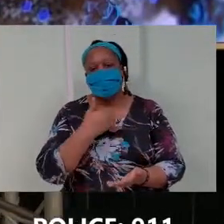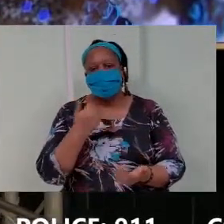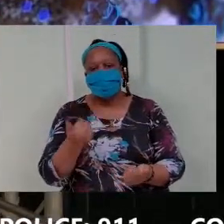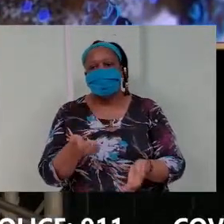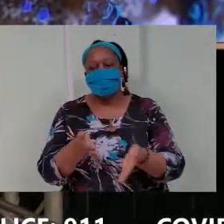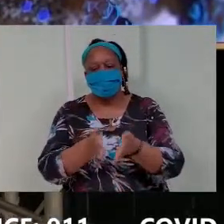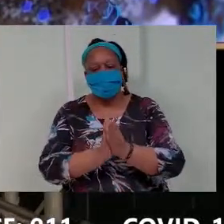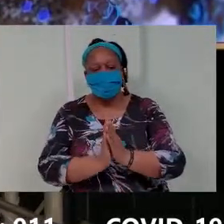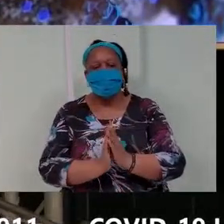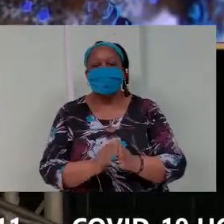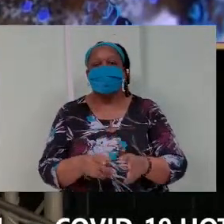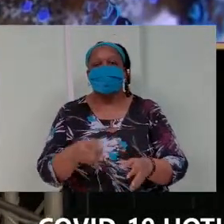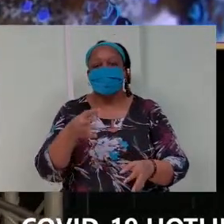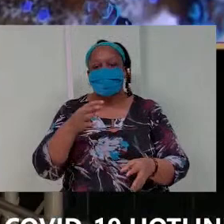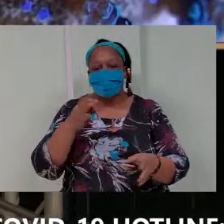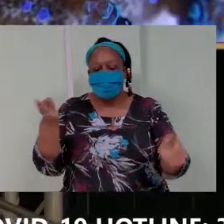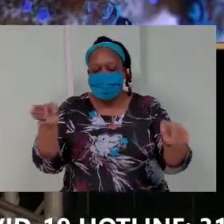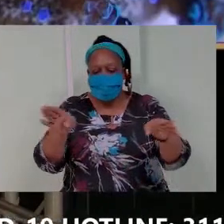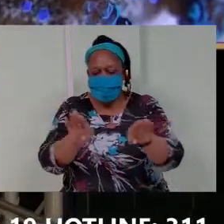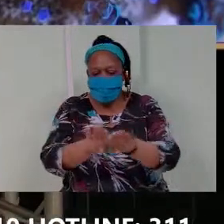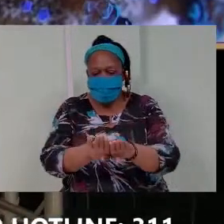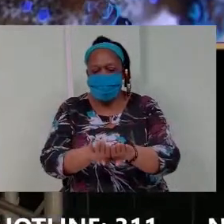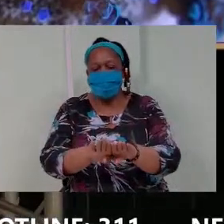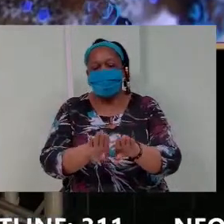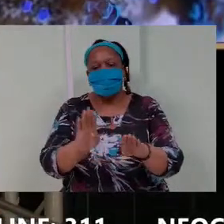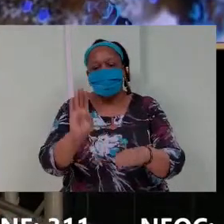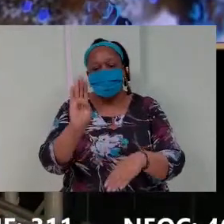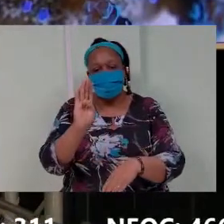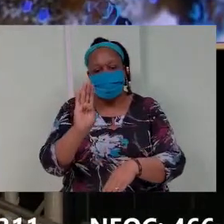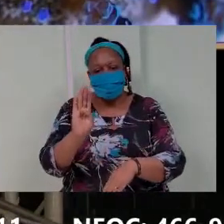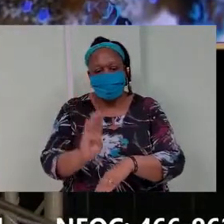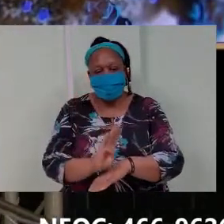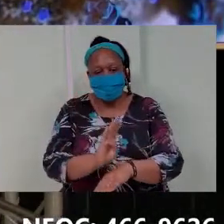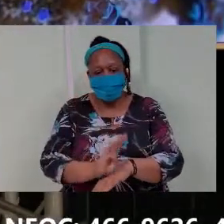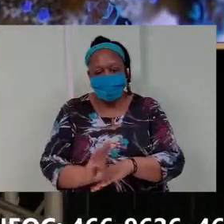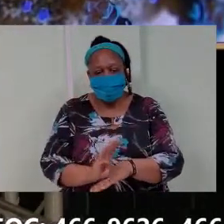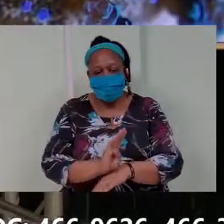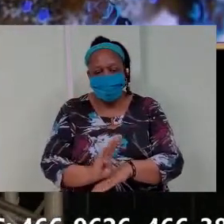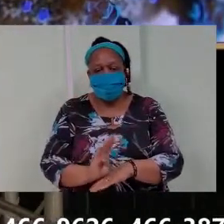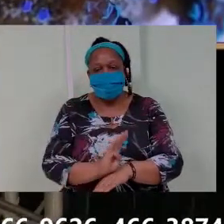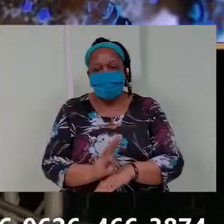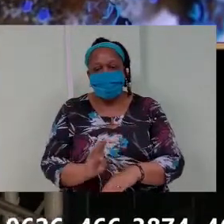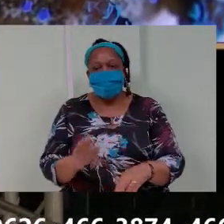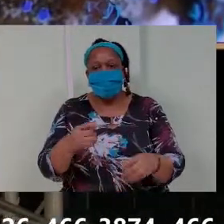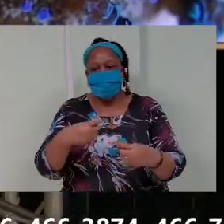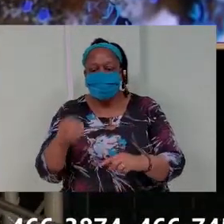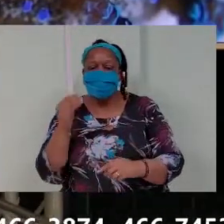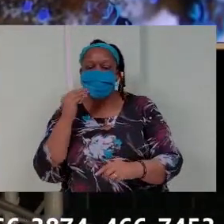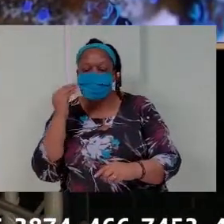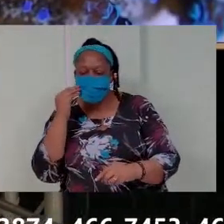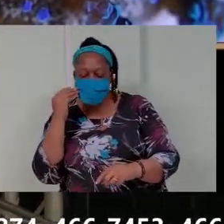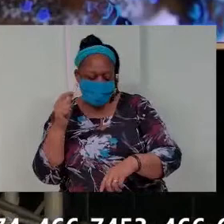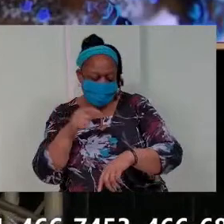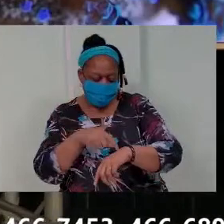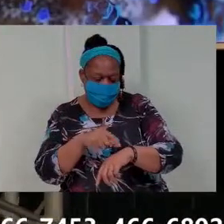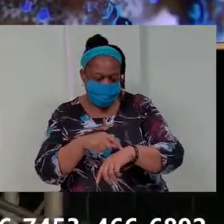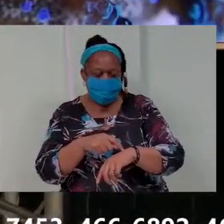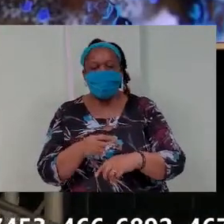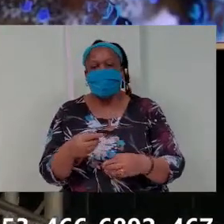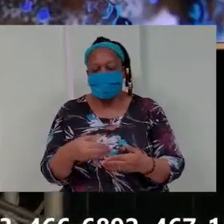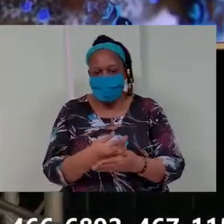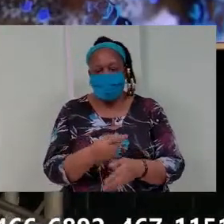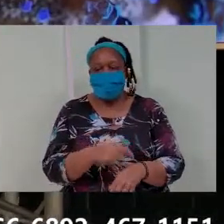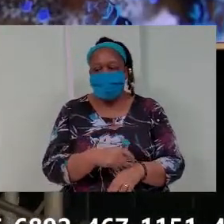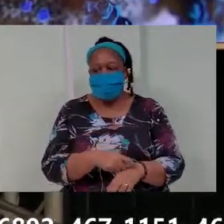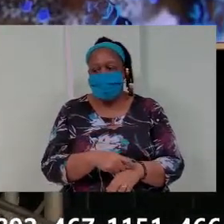our businesses and be at our homes by specific times. A failure to adapt to this new normal